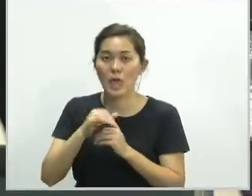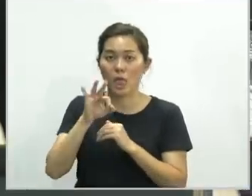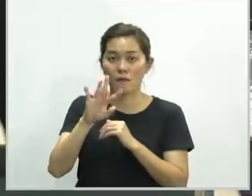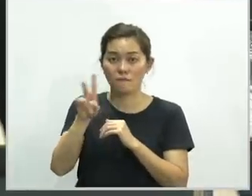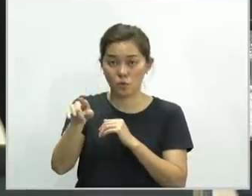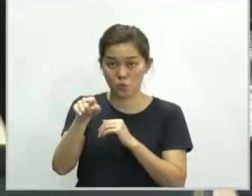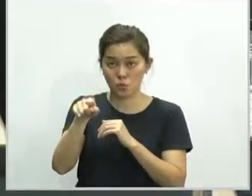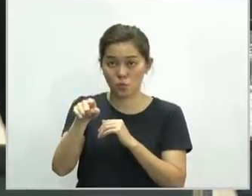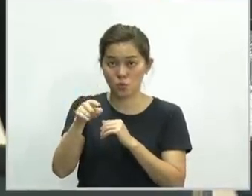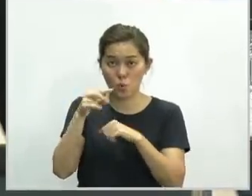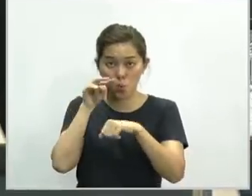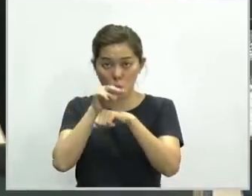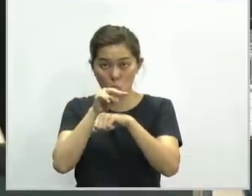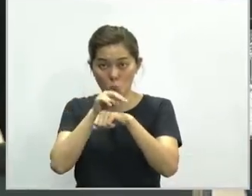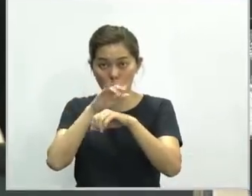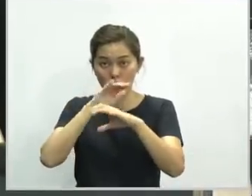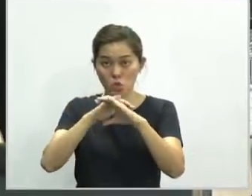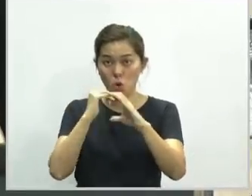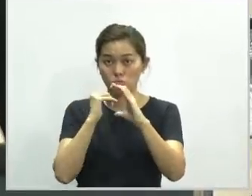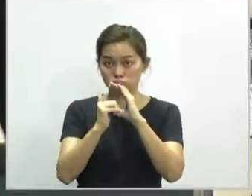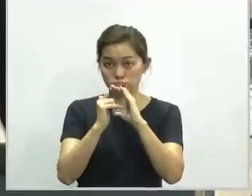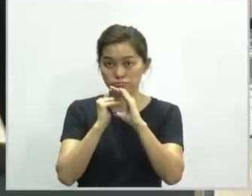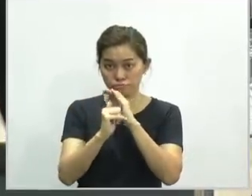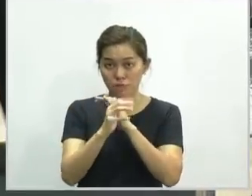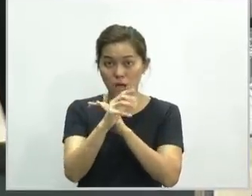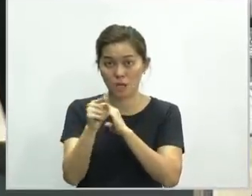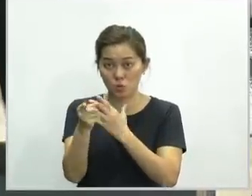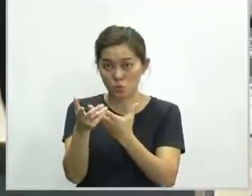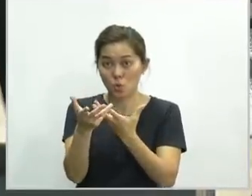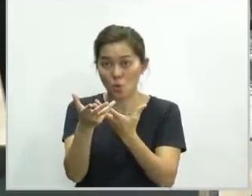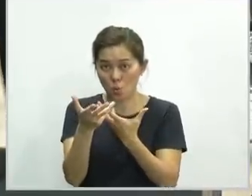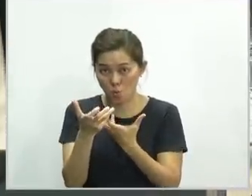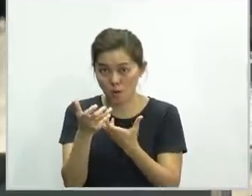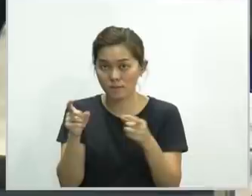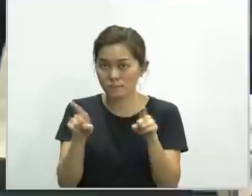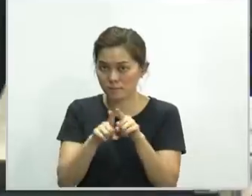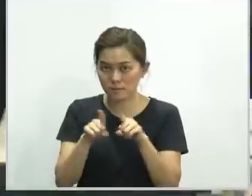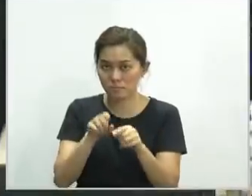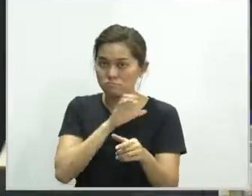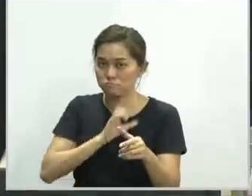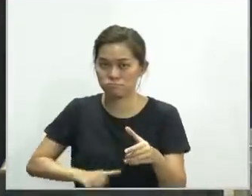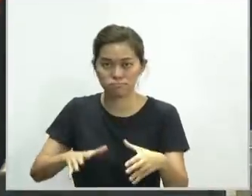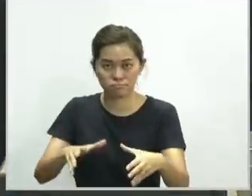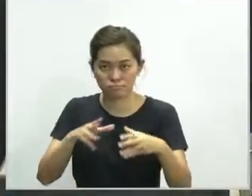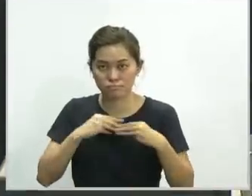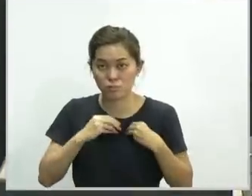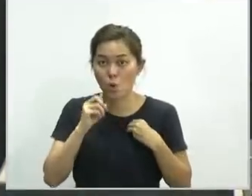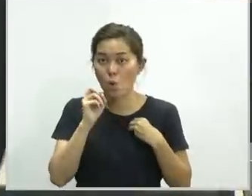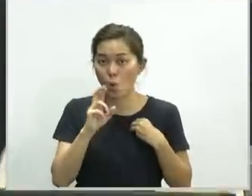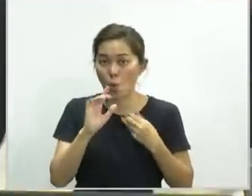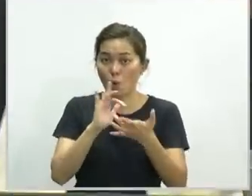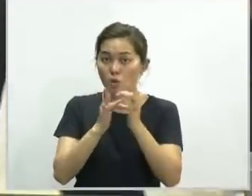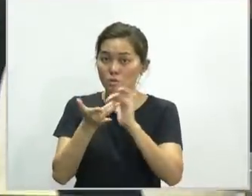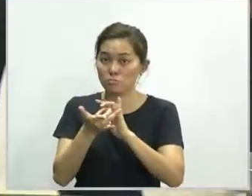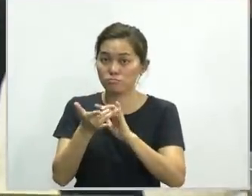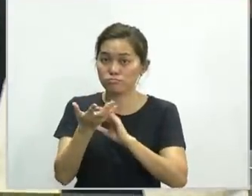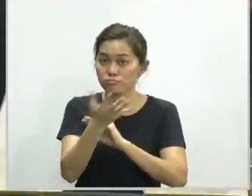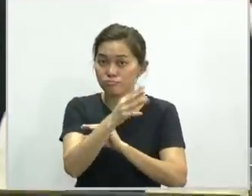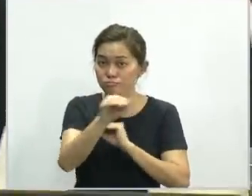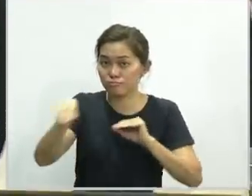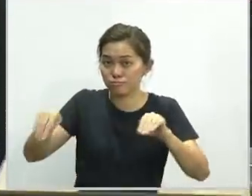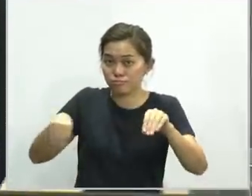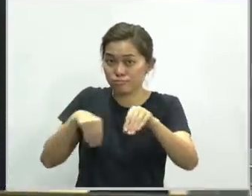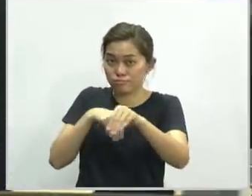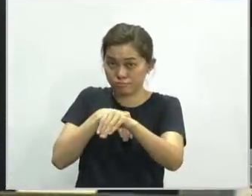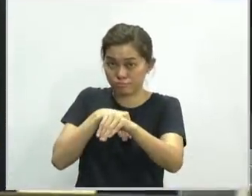this on live stream and you want to receive Christ or reposition Jesus, pray